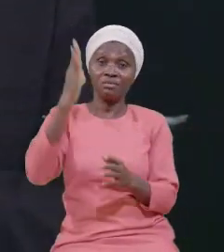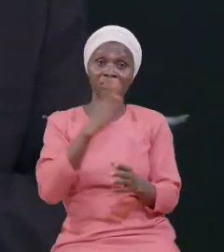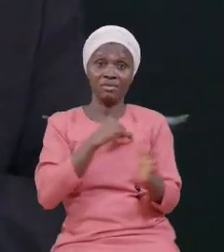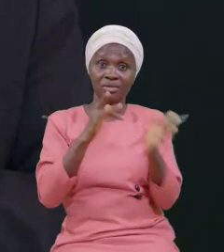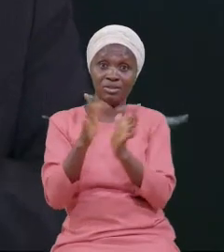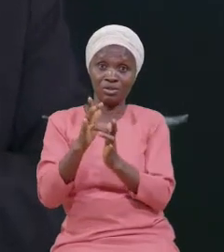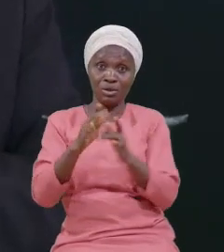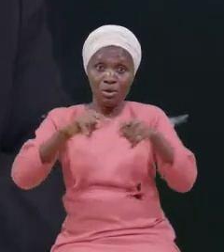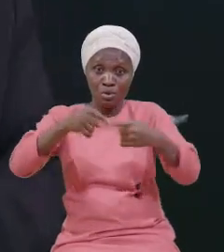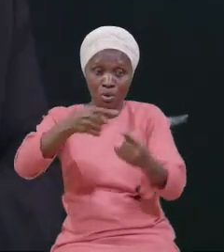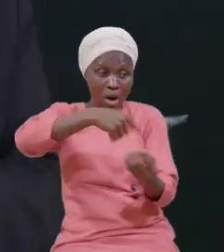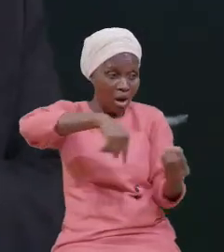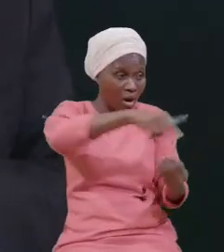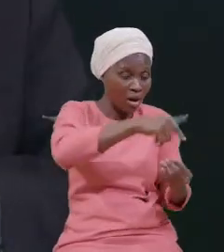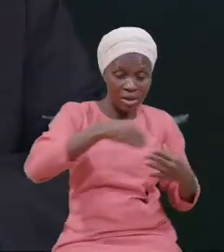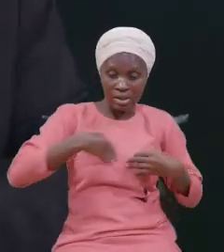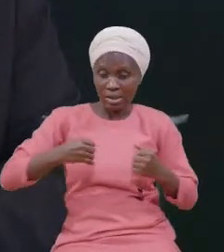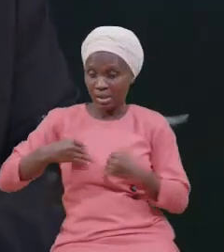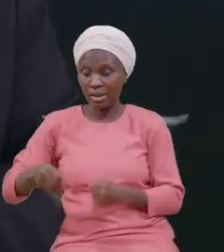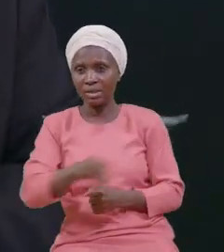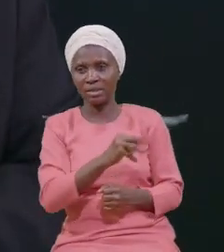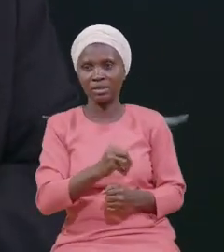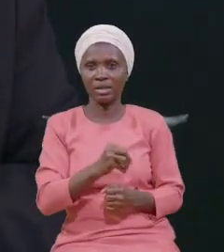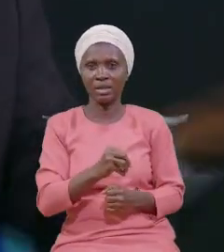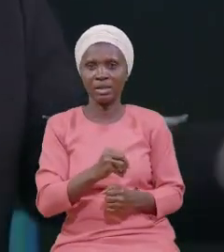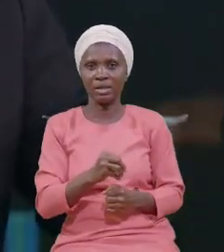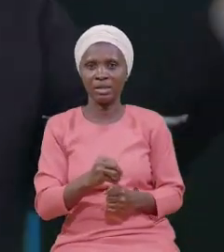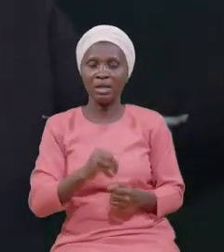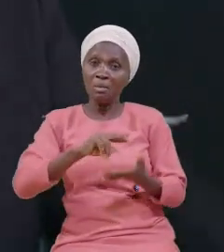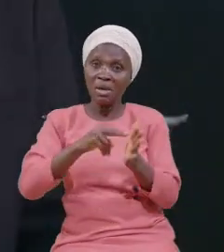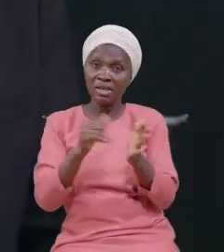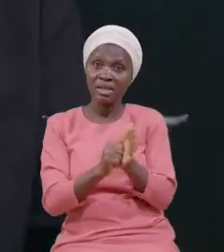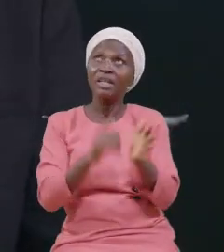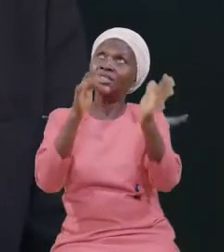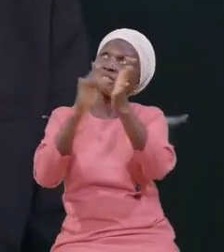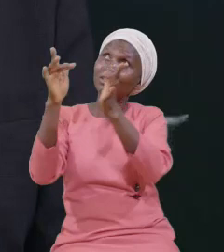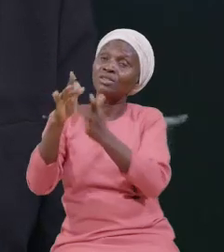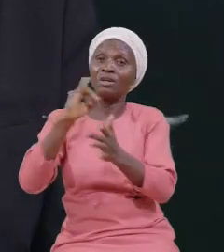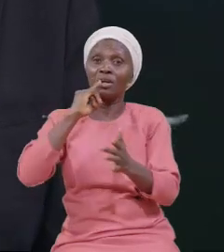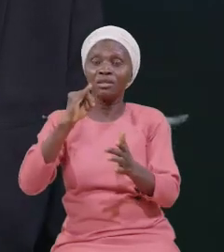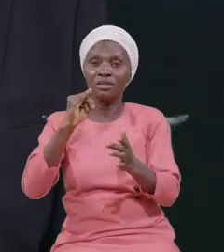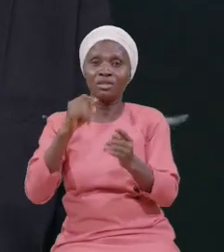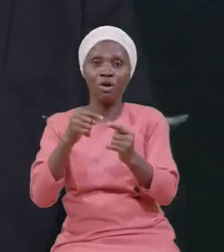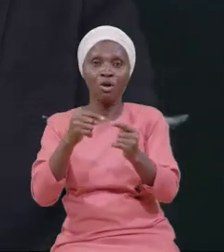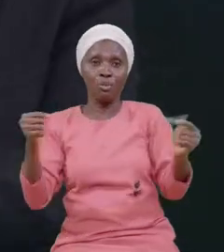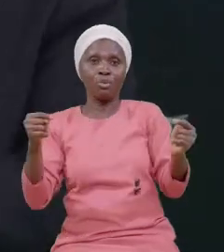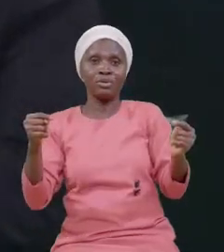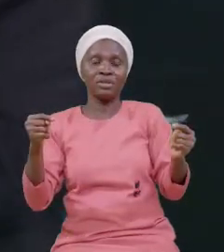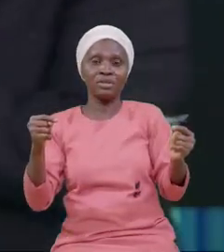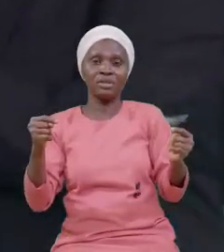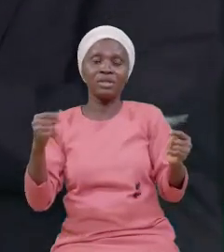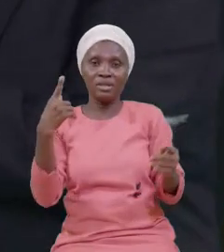them, he'll be working against the Father. He'll be opposing the Father. He'll